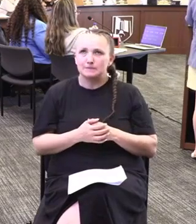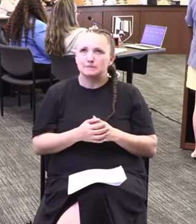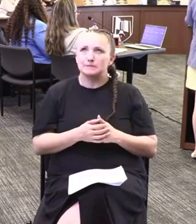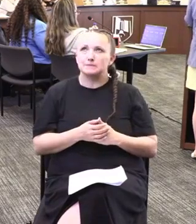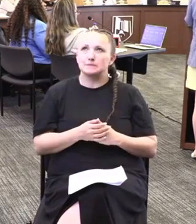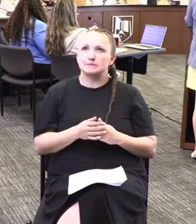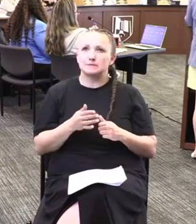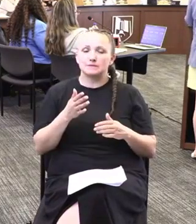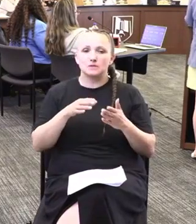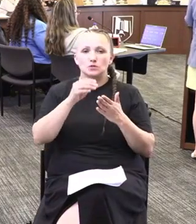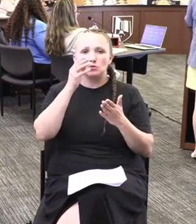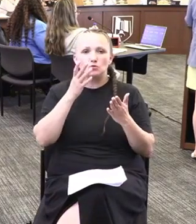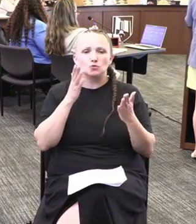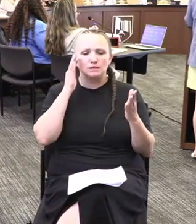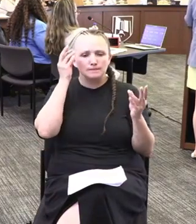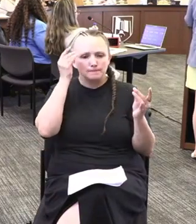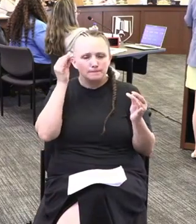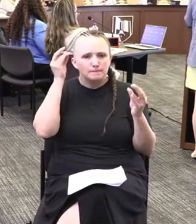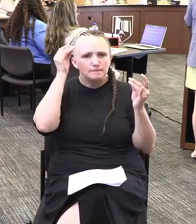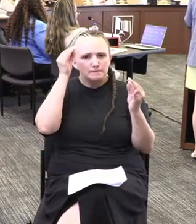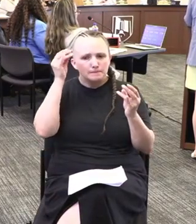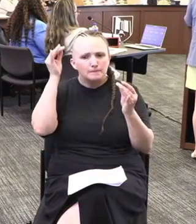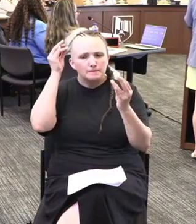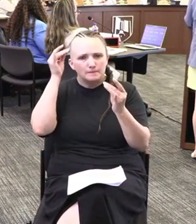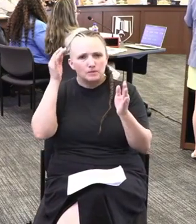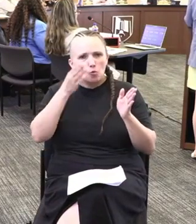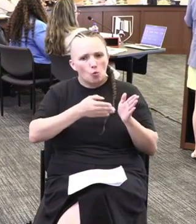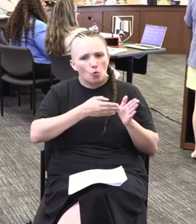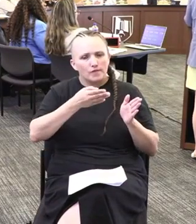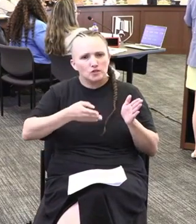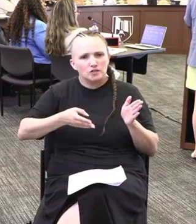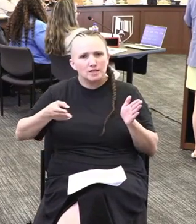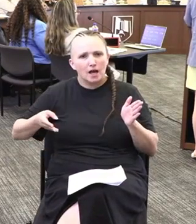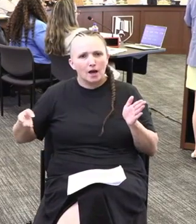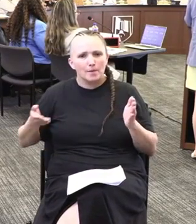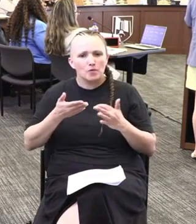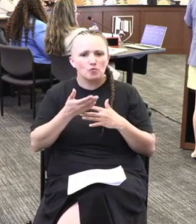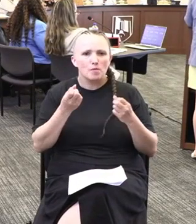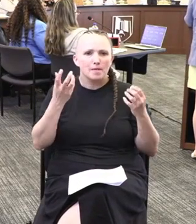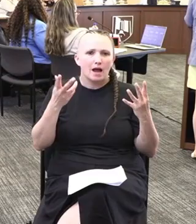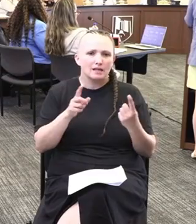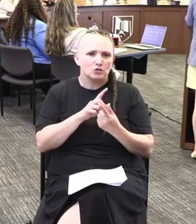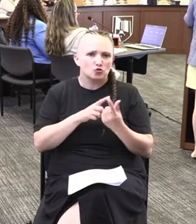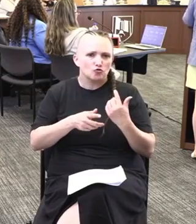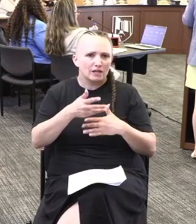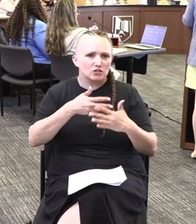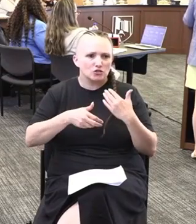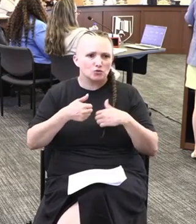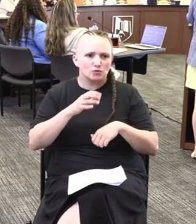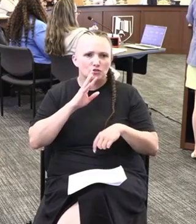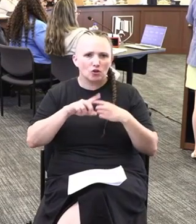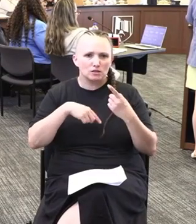Students make this decision over time through multiple interactions like we talked about. I was thinking as they were talking from the